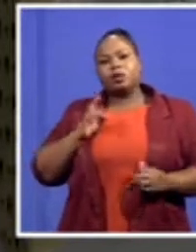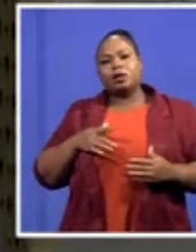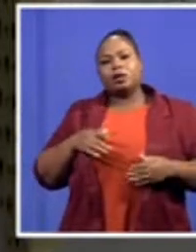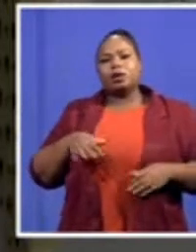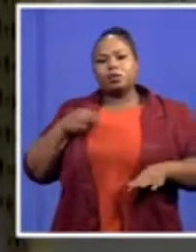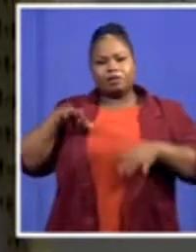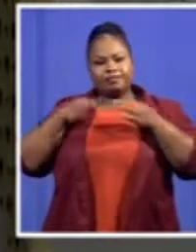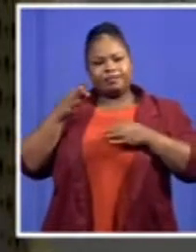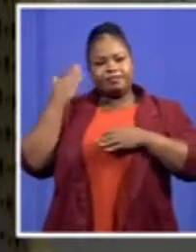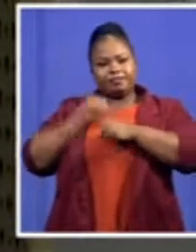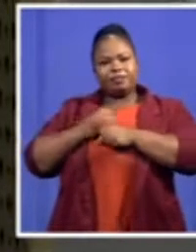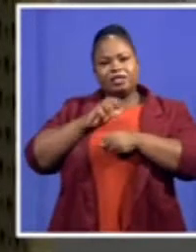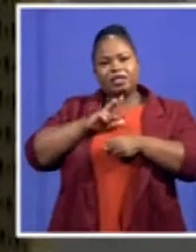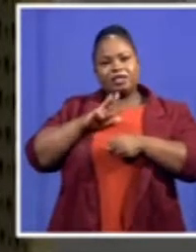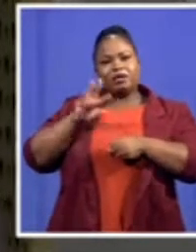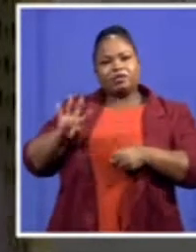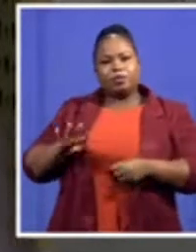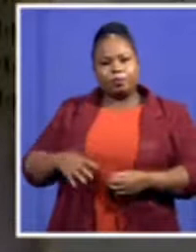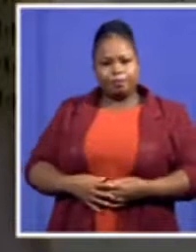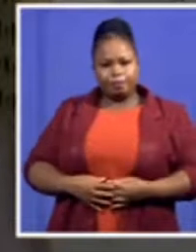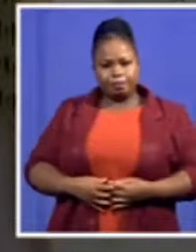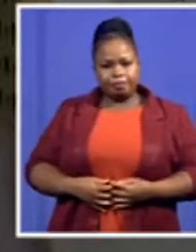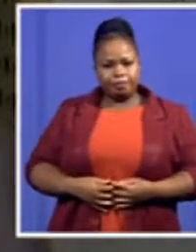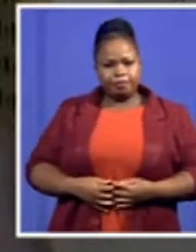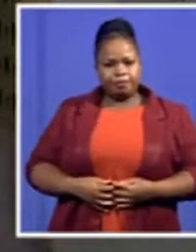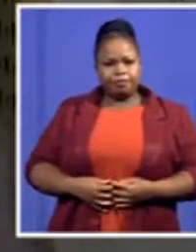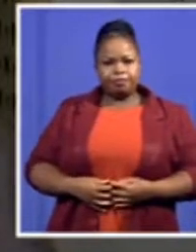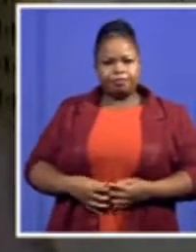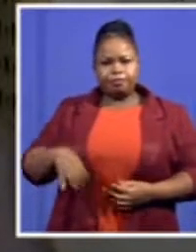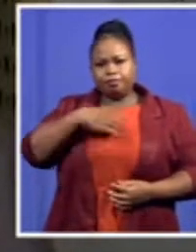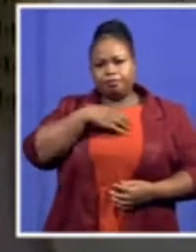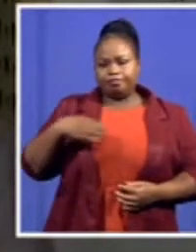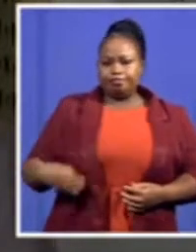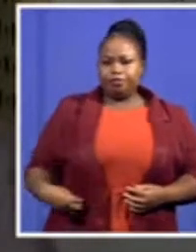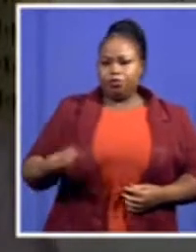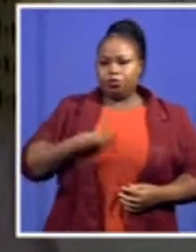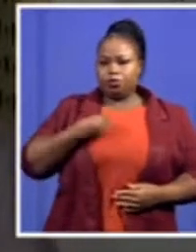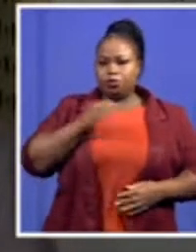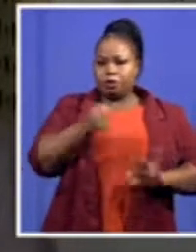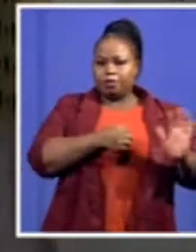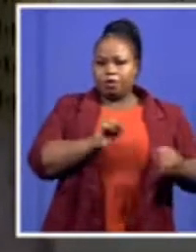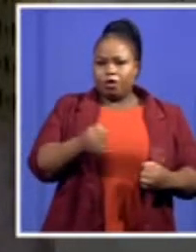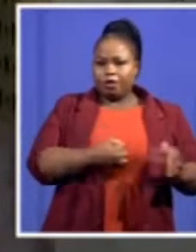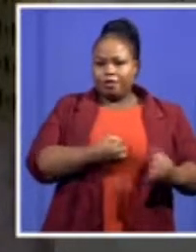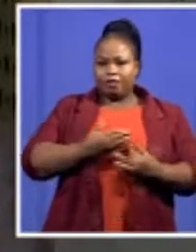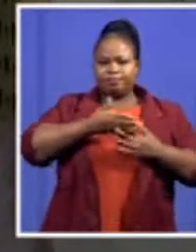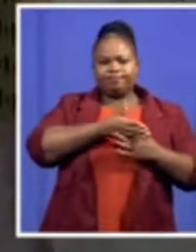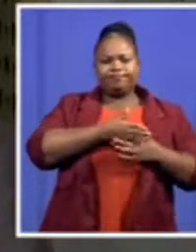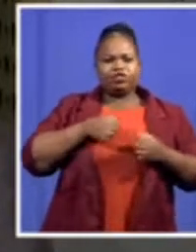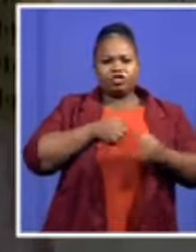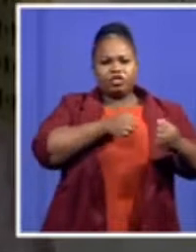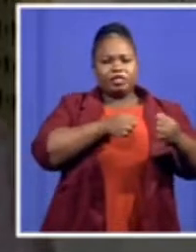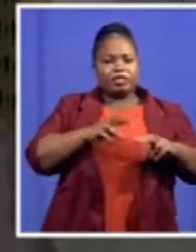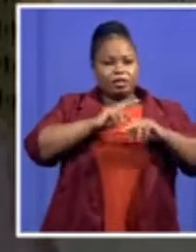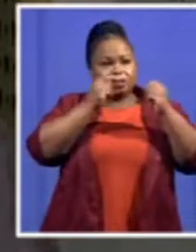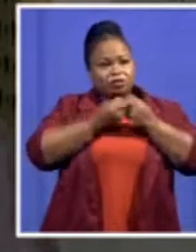1994. The Presidential Youth Employment Intervention is a strategic national vision and plan which